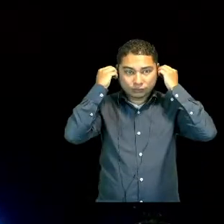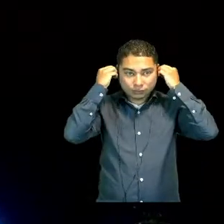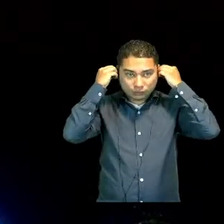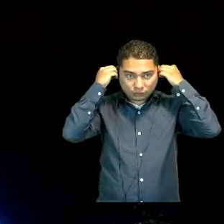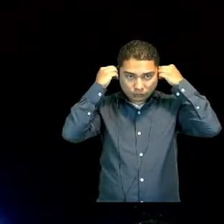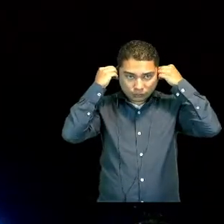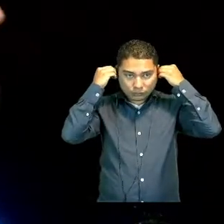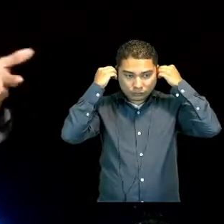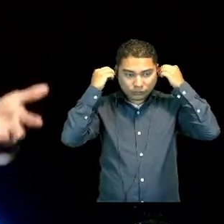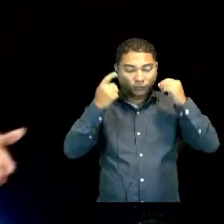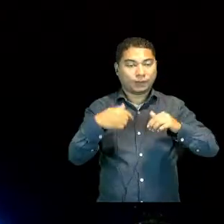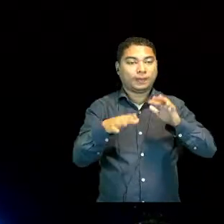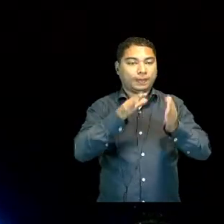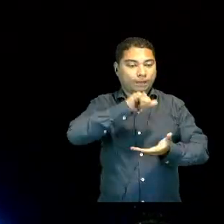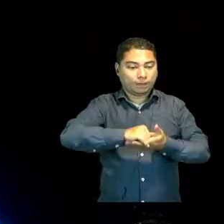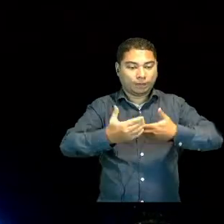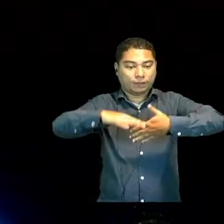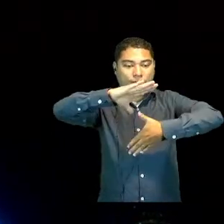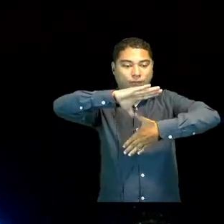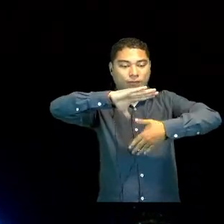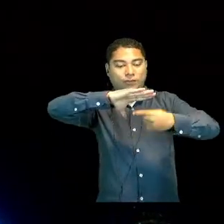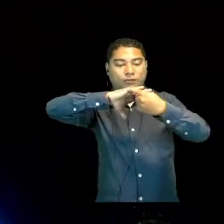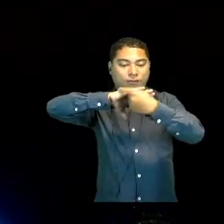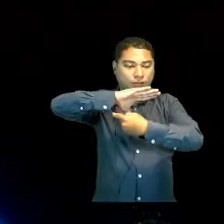you for inspiration.